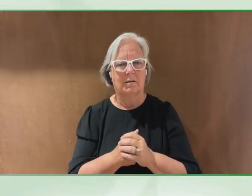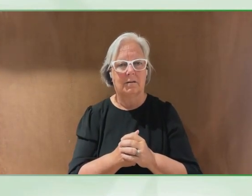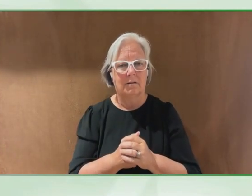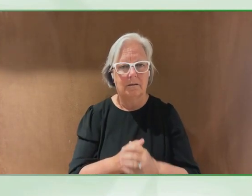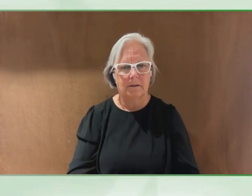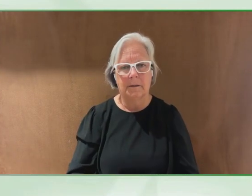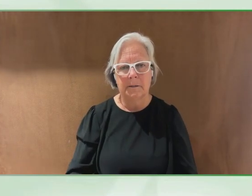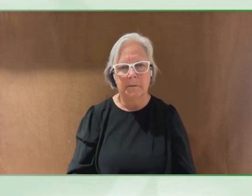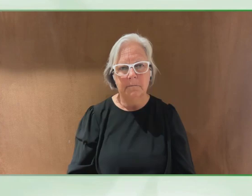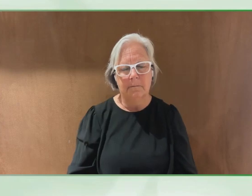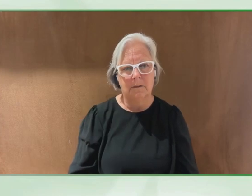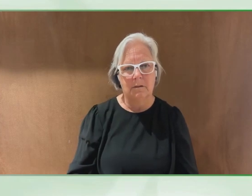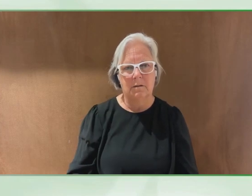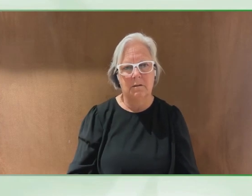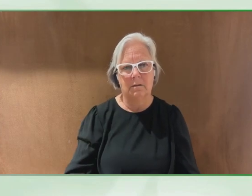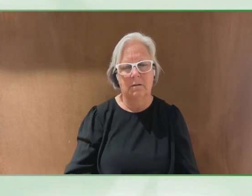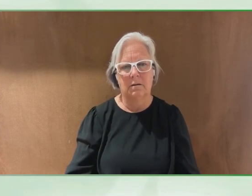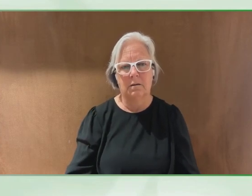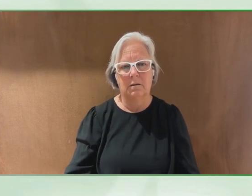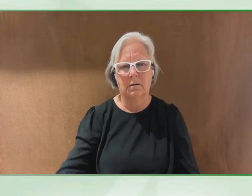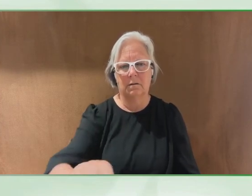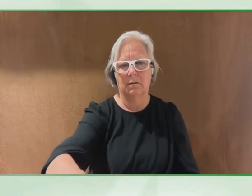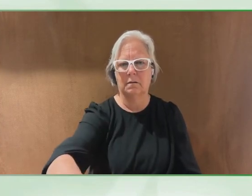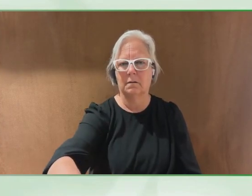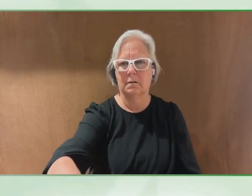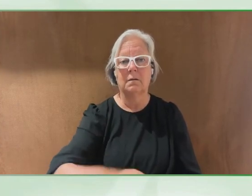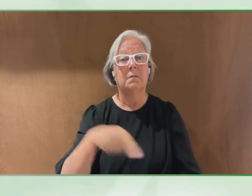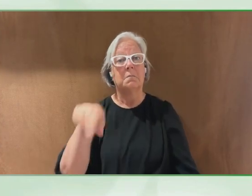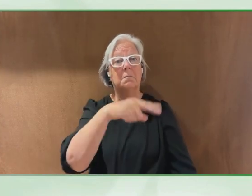Perfect. Hello. Can everybody see me? Excellent. Hello, everyone.